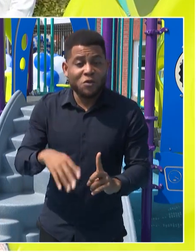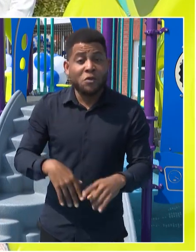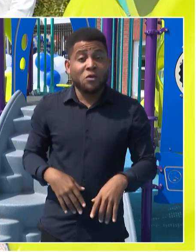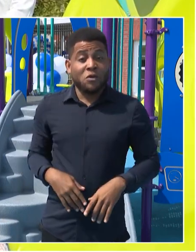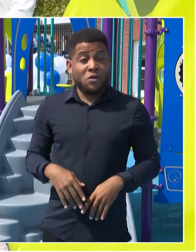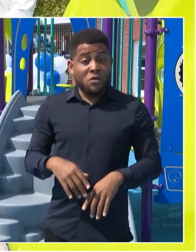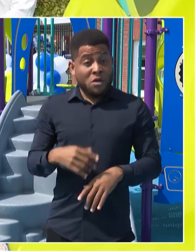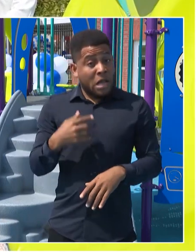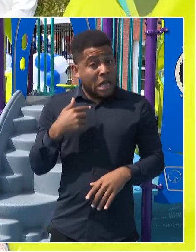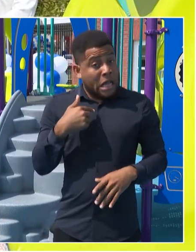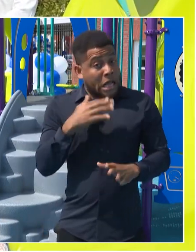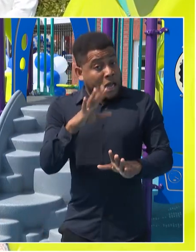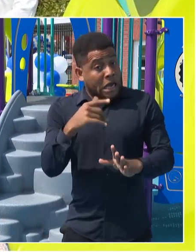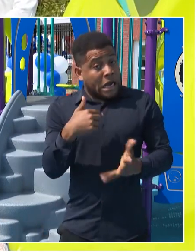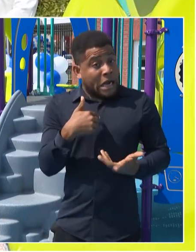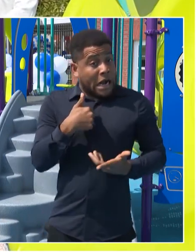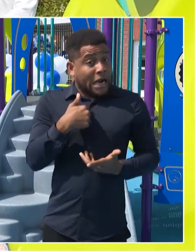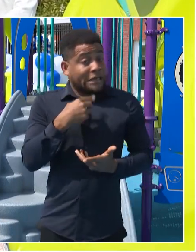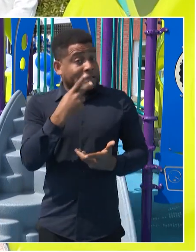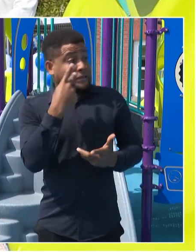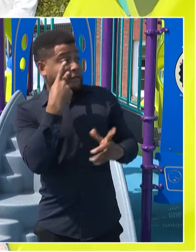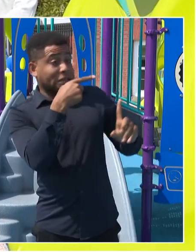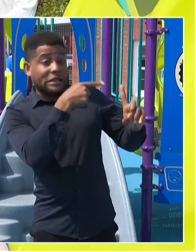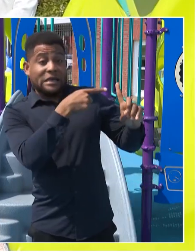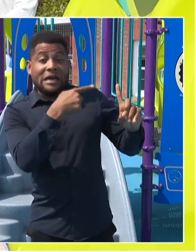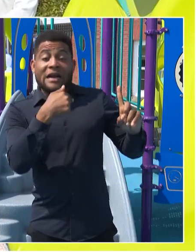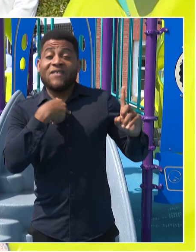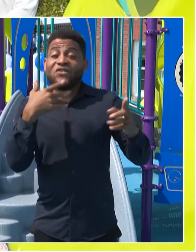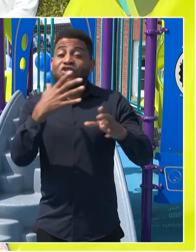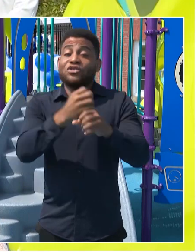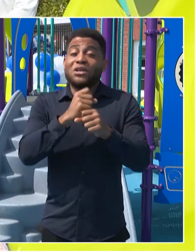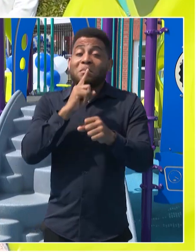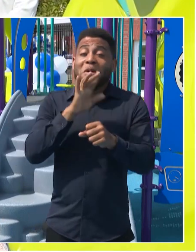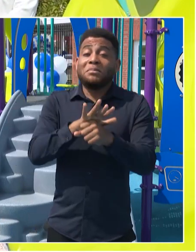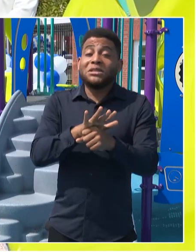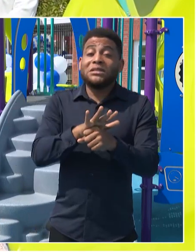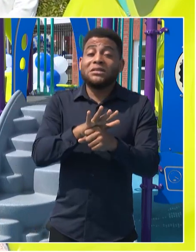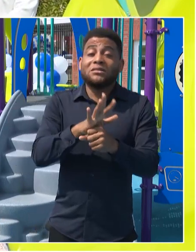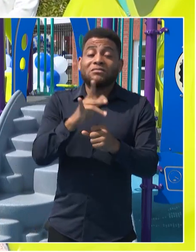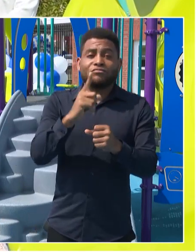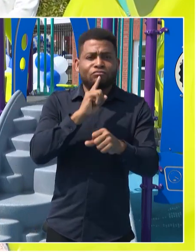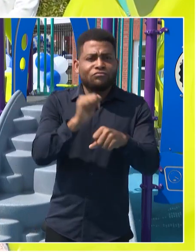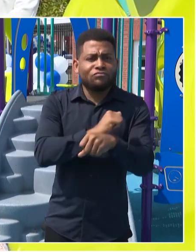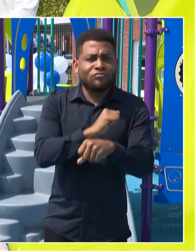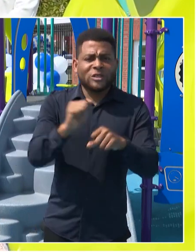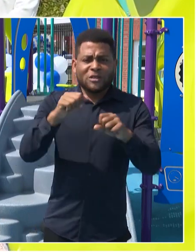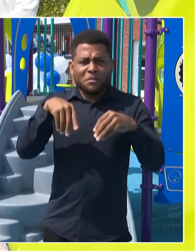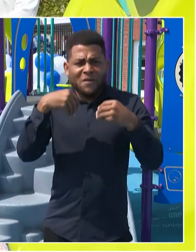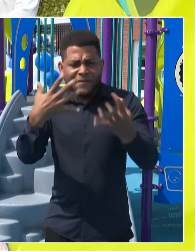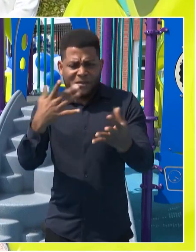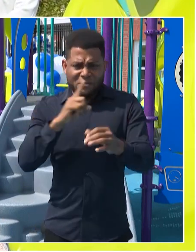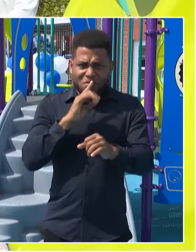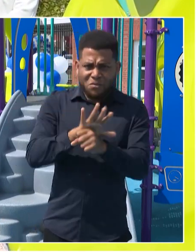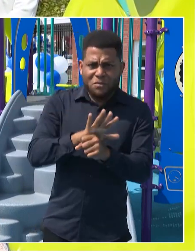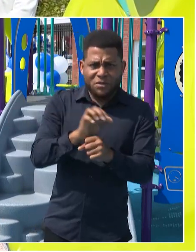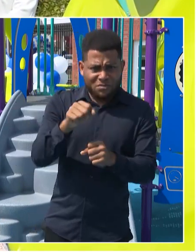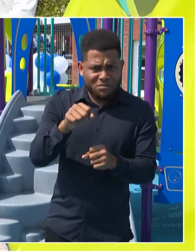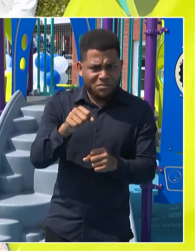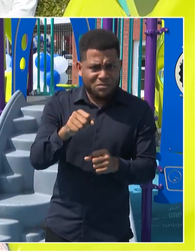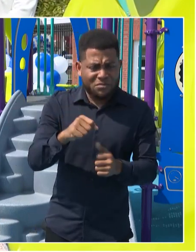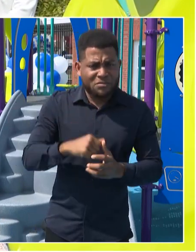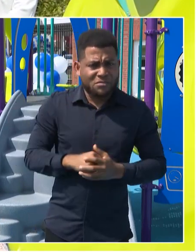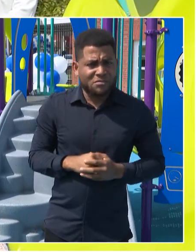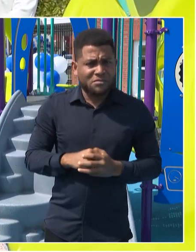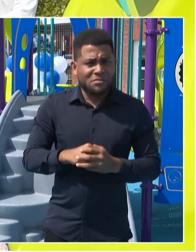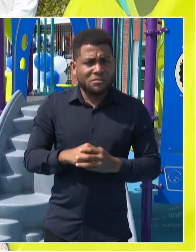made and a promise kept to expand early learning across all 8 wards of Washington, D.C.